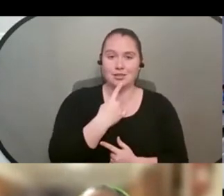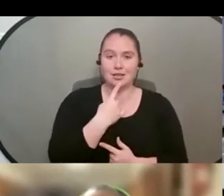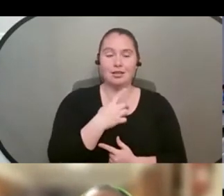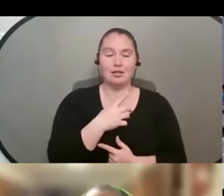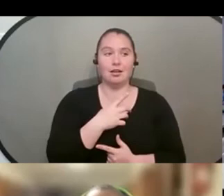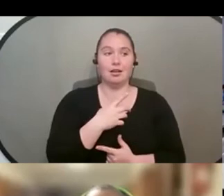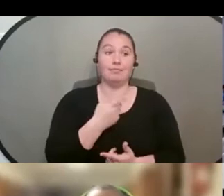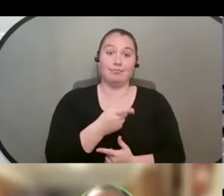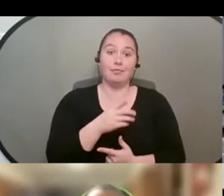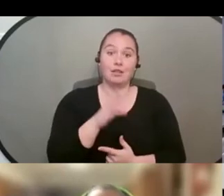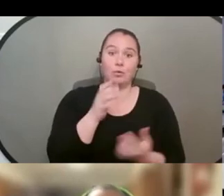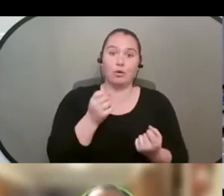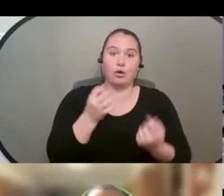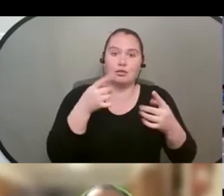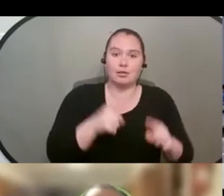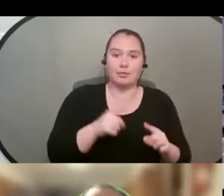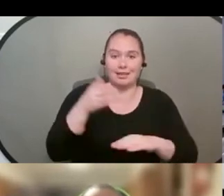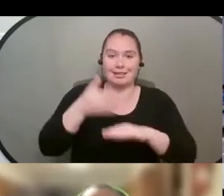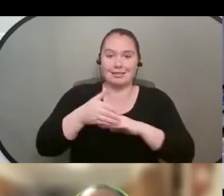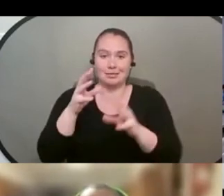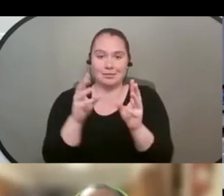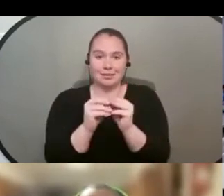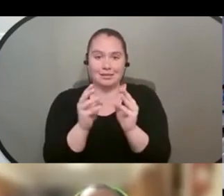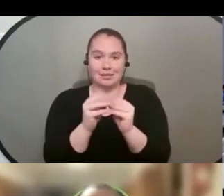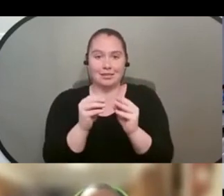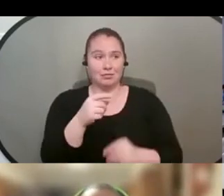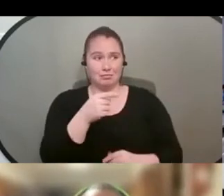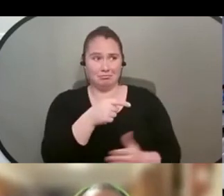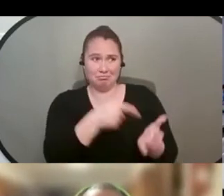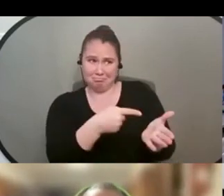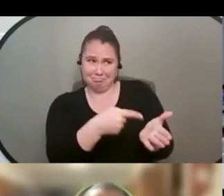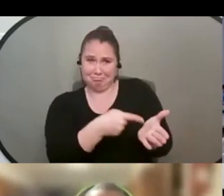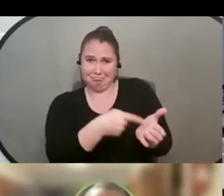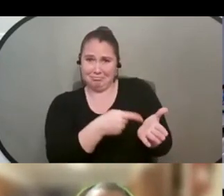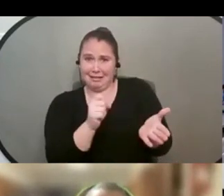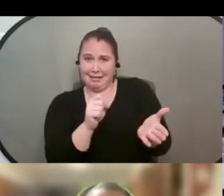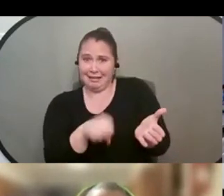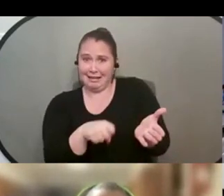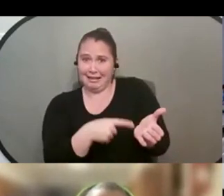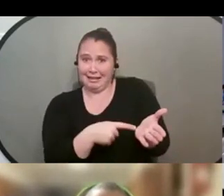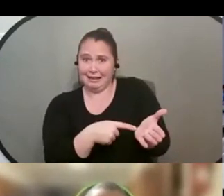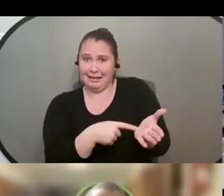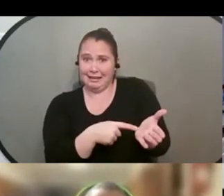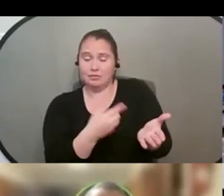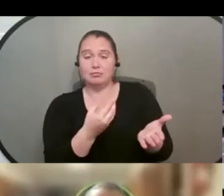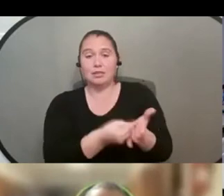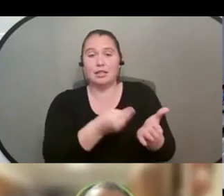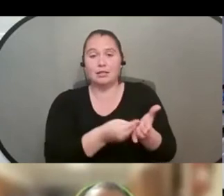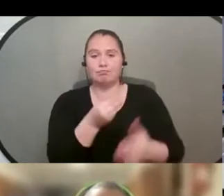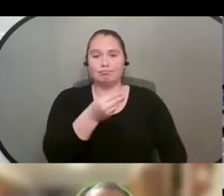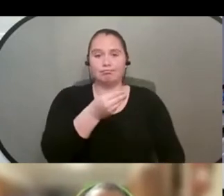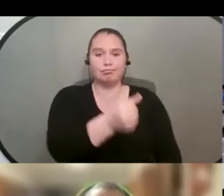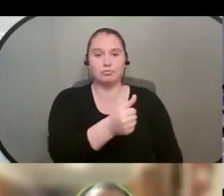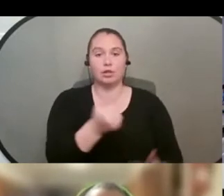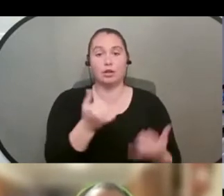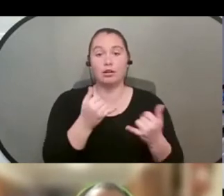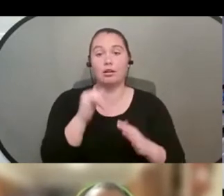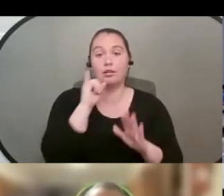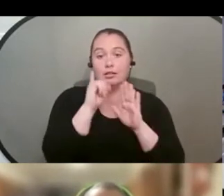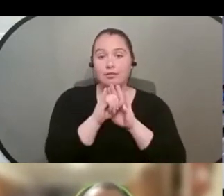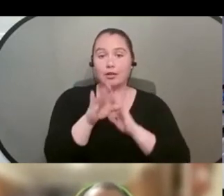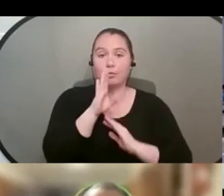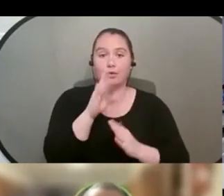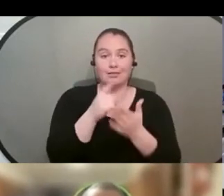will lead to the next meeting as well, is ultimately, can we afford it? And so we talked about how right now we're trying to identify the goals